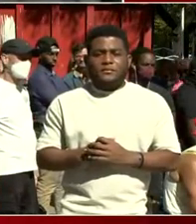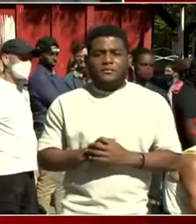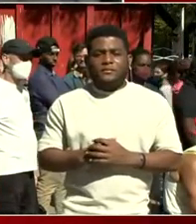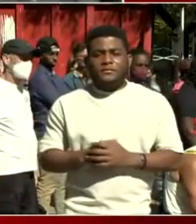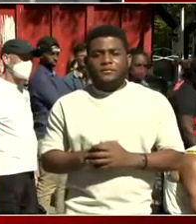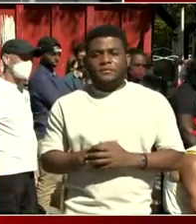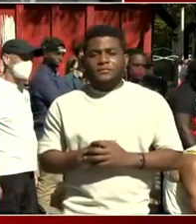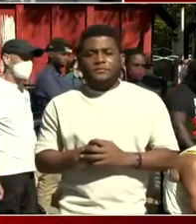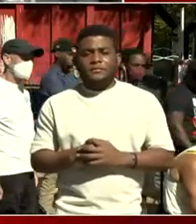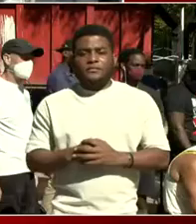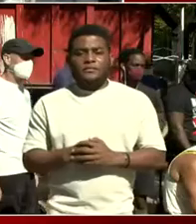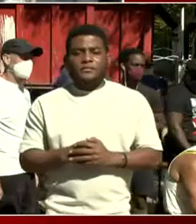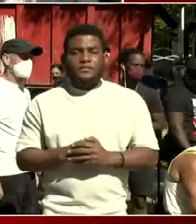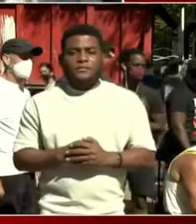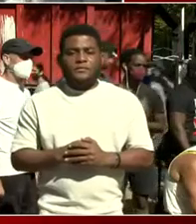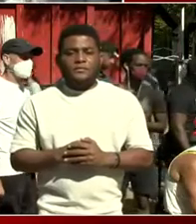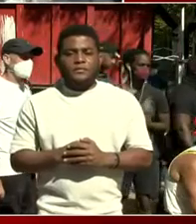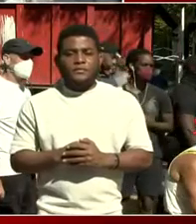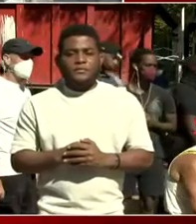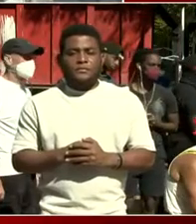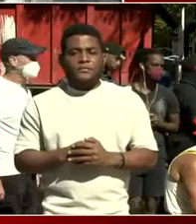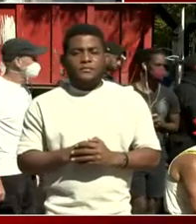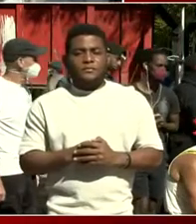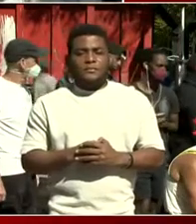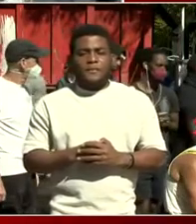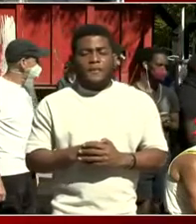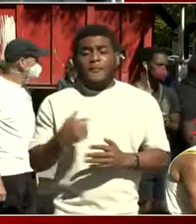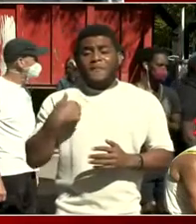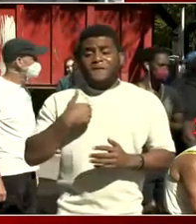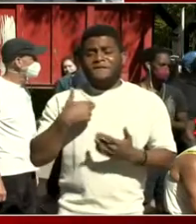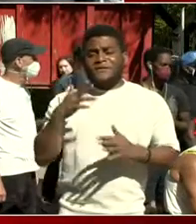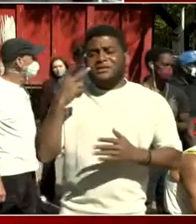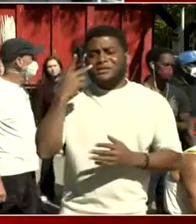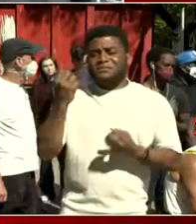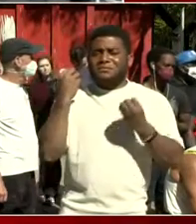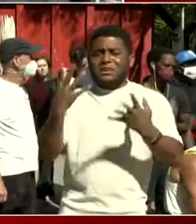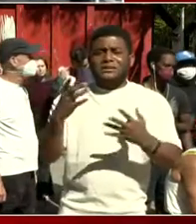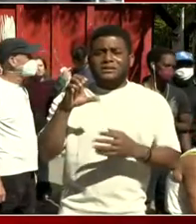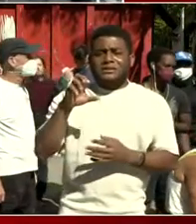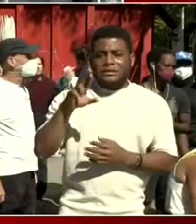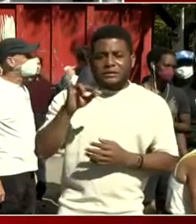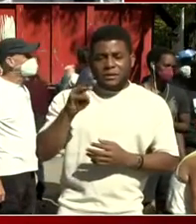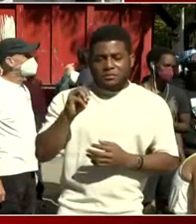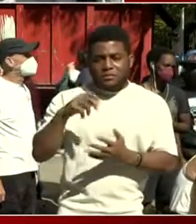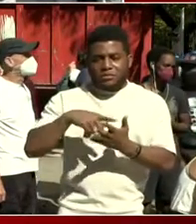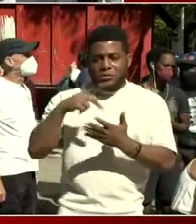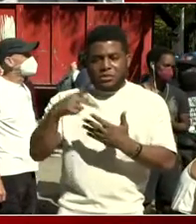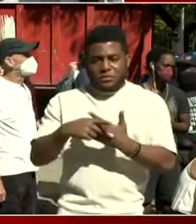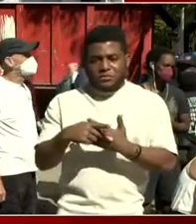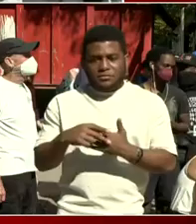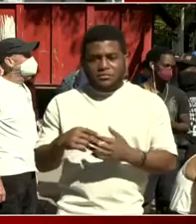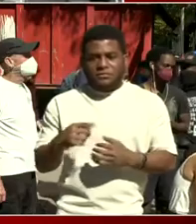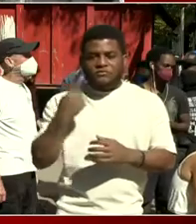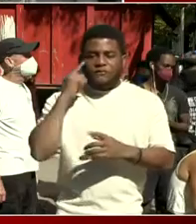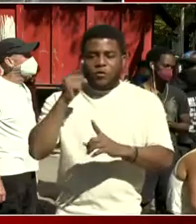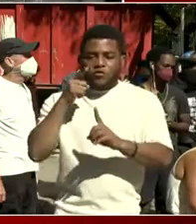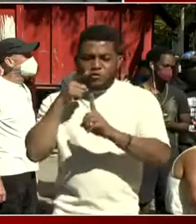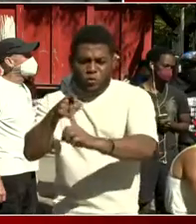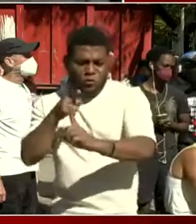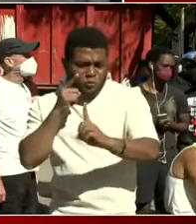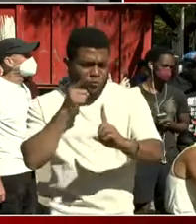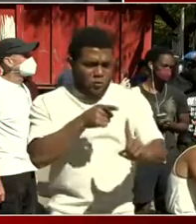I've seen many of these crime initiatives, and every year we hear that in the targeted areas, the crime is down